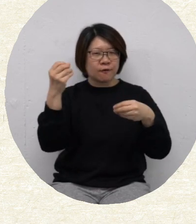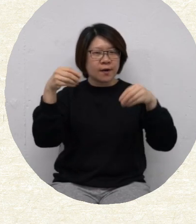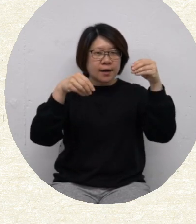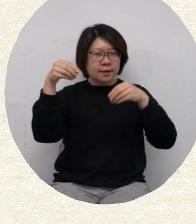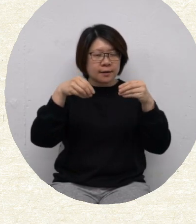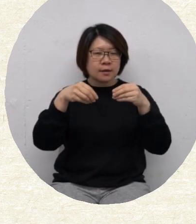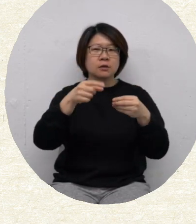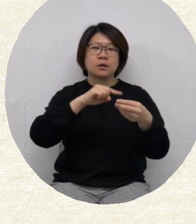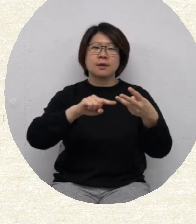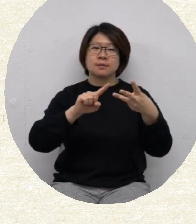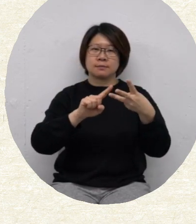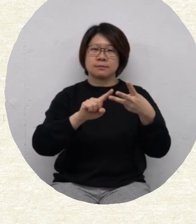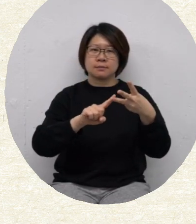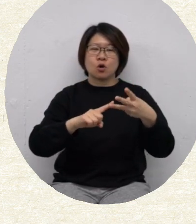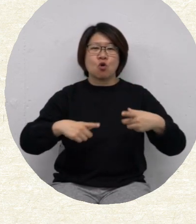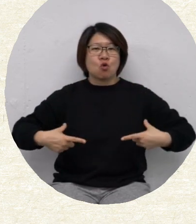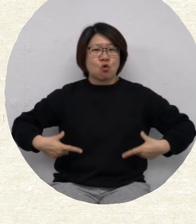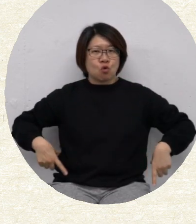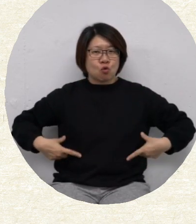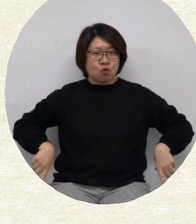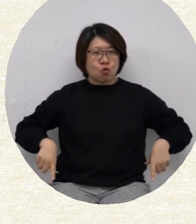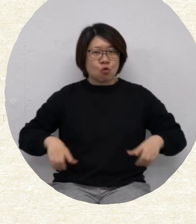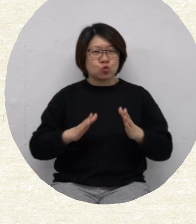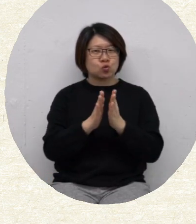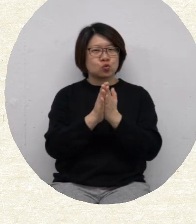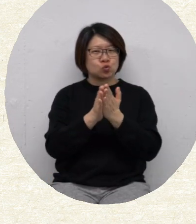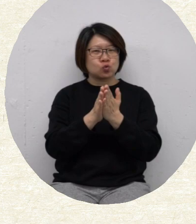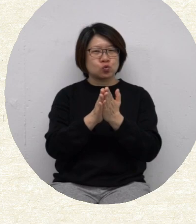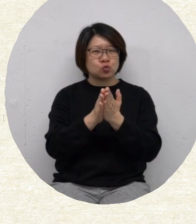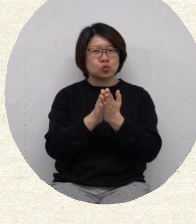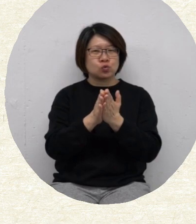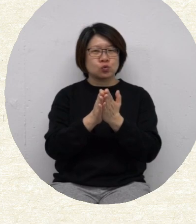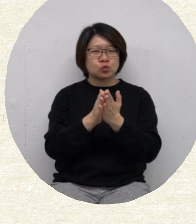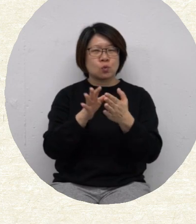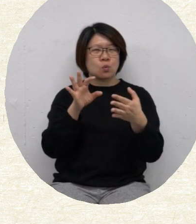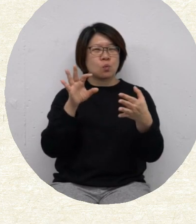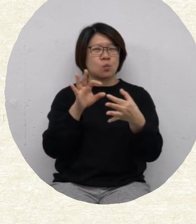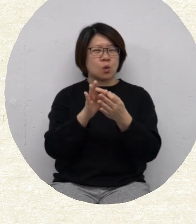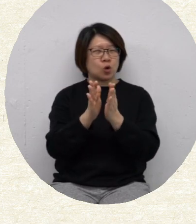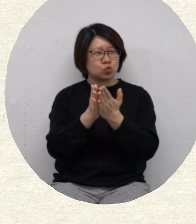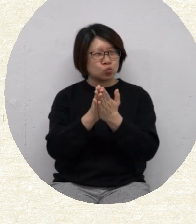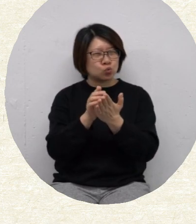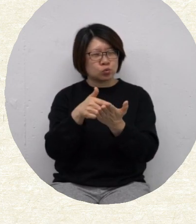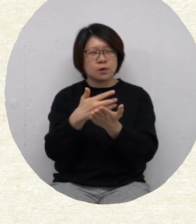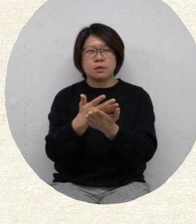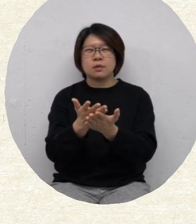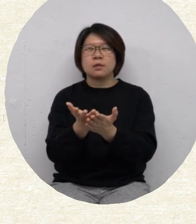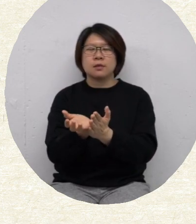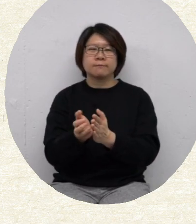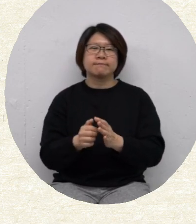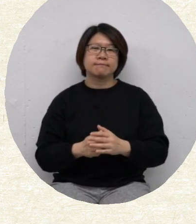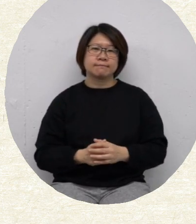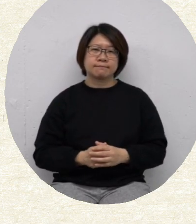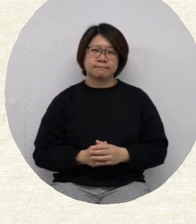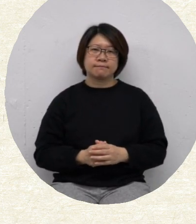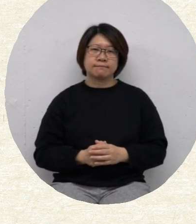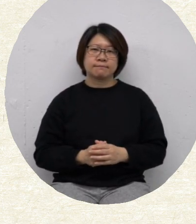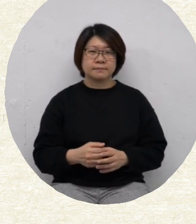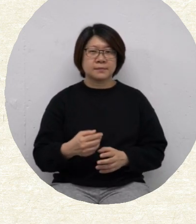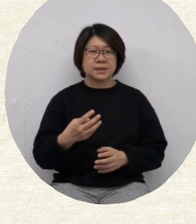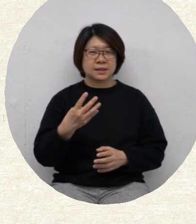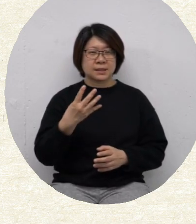century Chinese woodblock printed book, Ten Bamboo Studio, the traditional Japanese woodblock printed illustrations